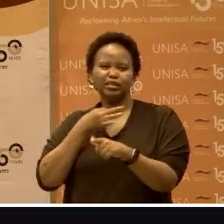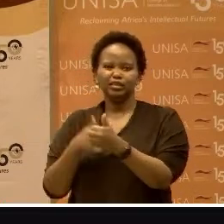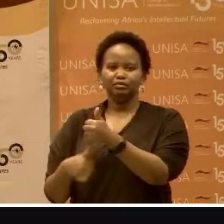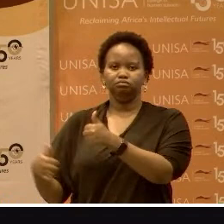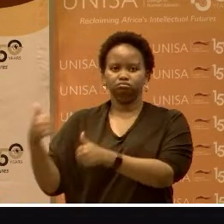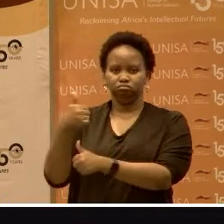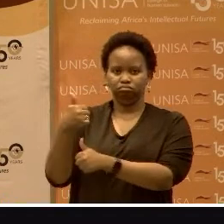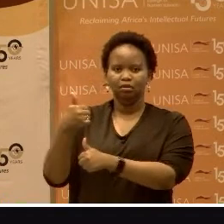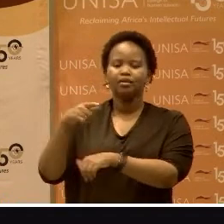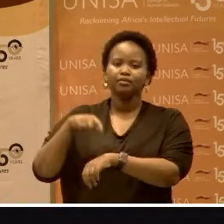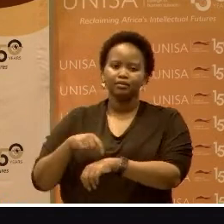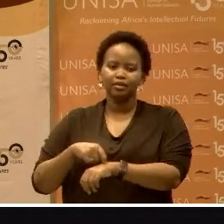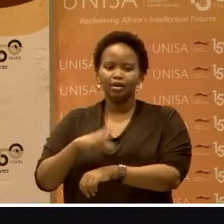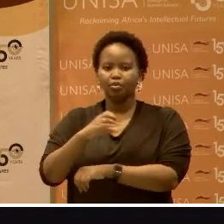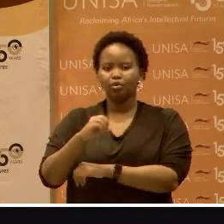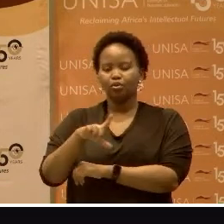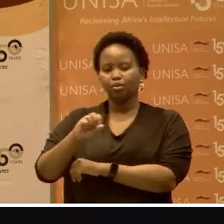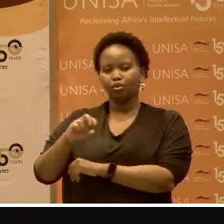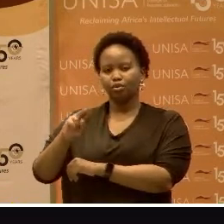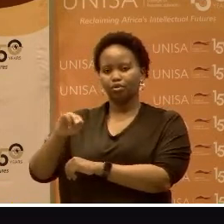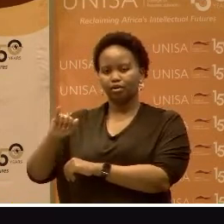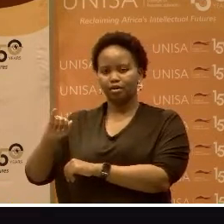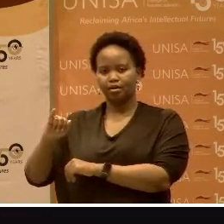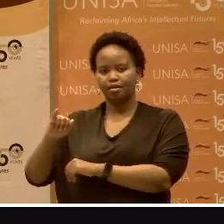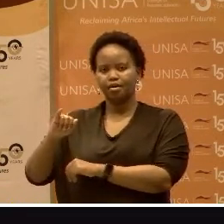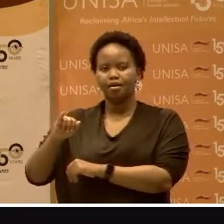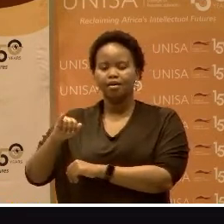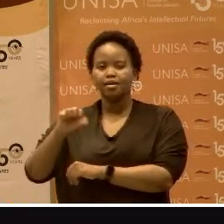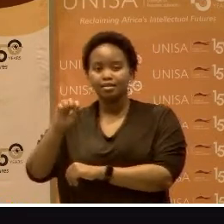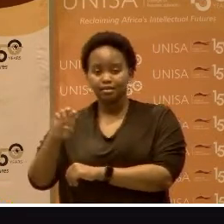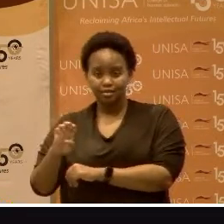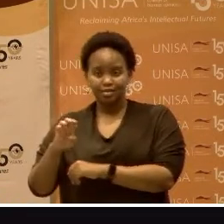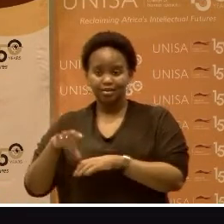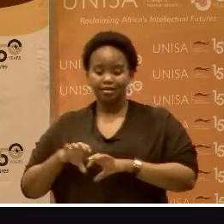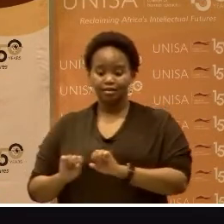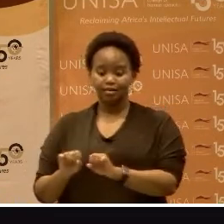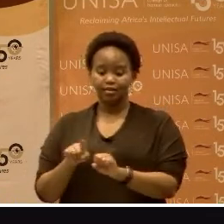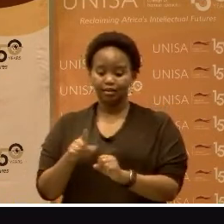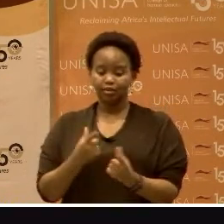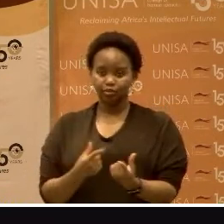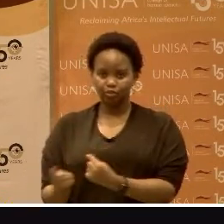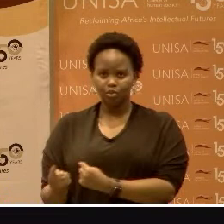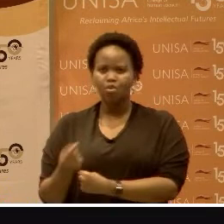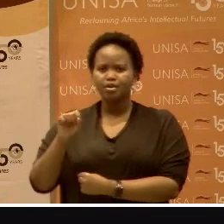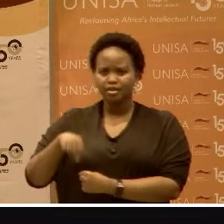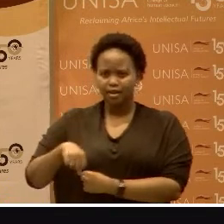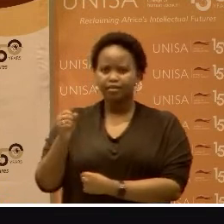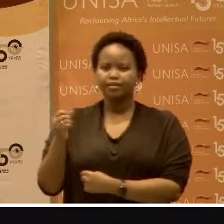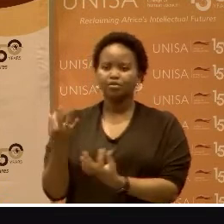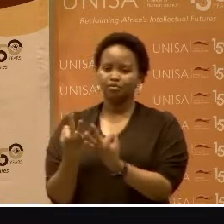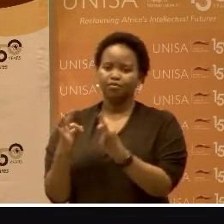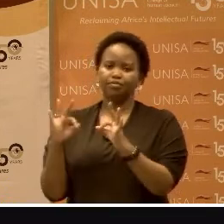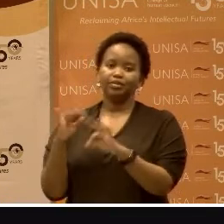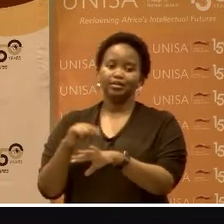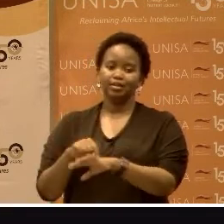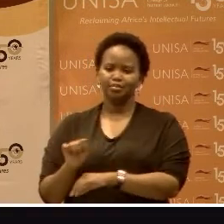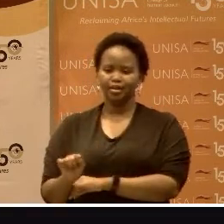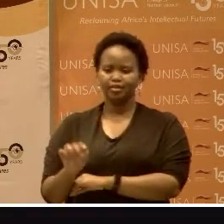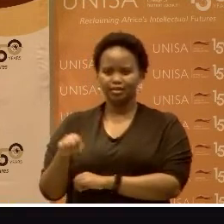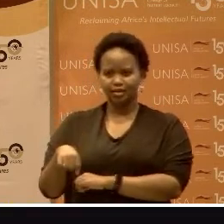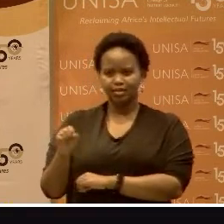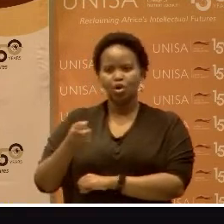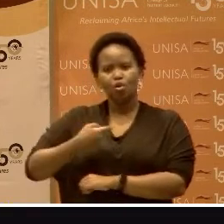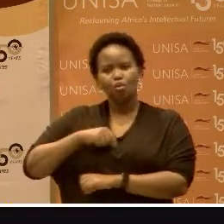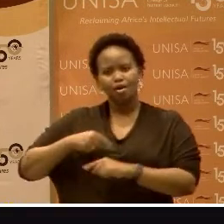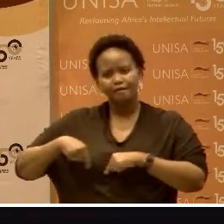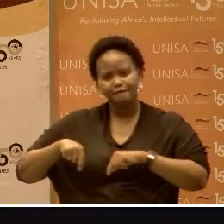colonized. And when they colonize you like that, they impose their language on you as the official. We have to dissociate ourselves. We have to free ourselves from all